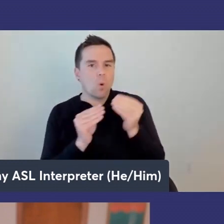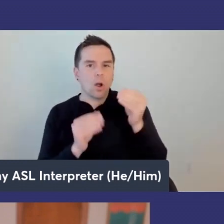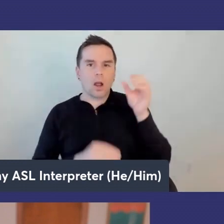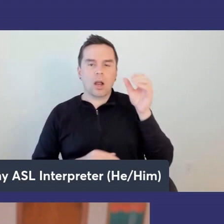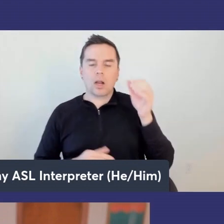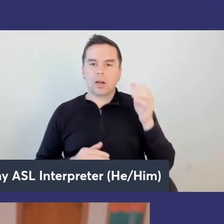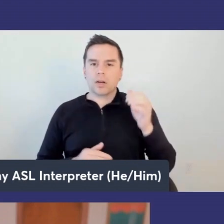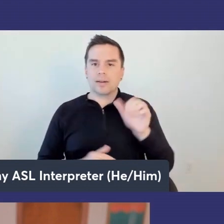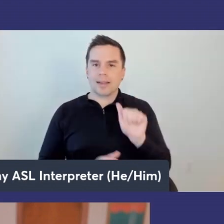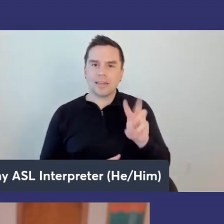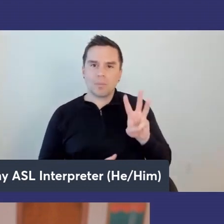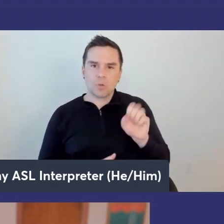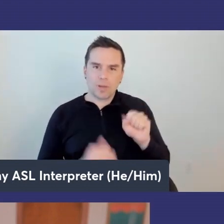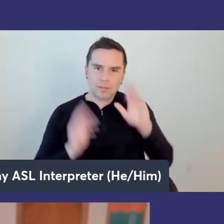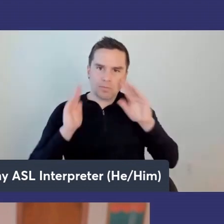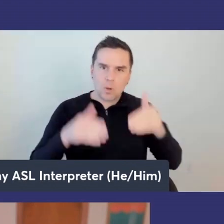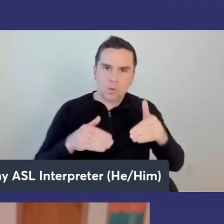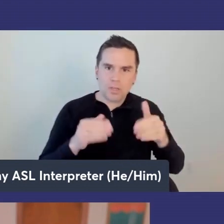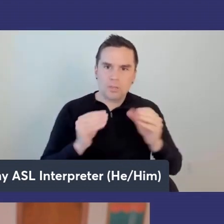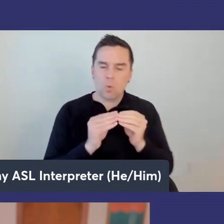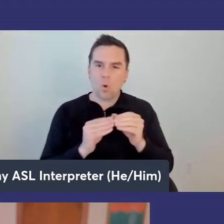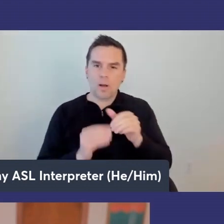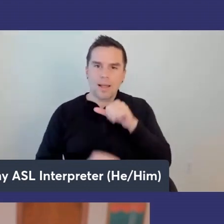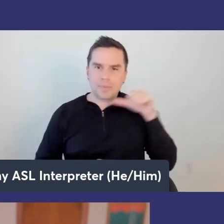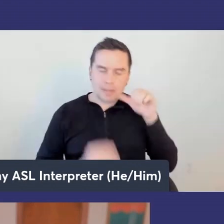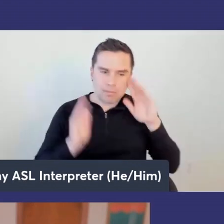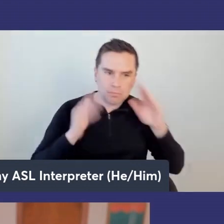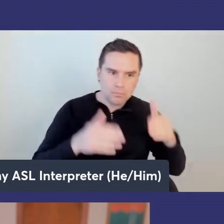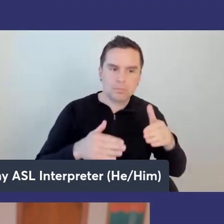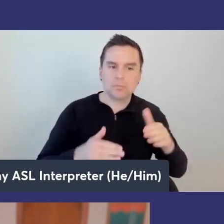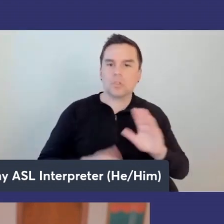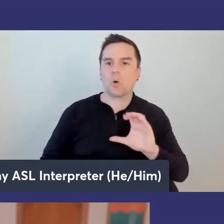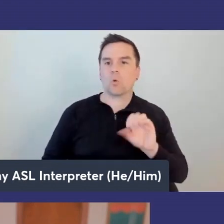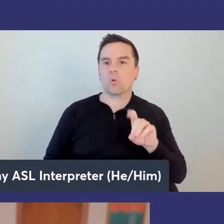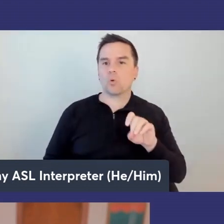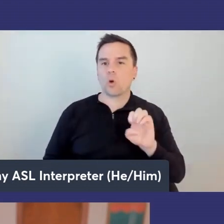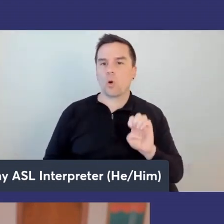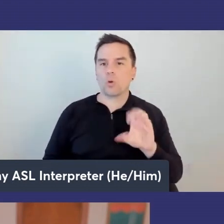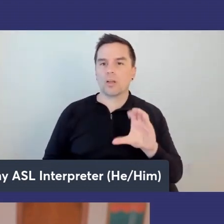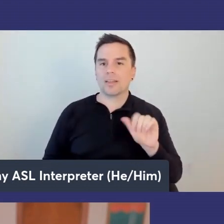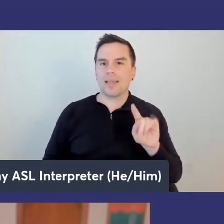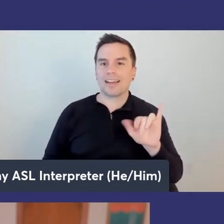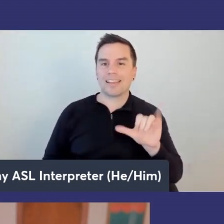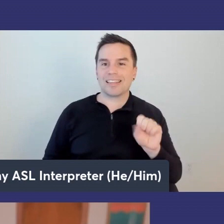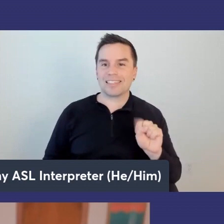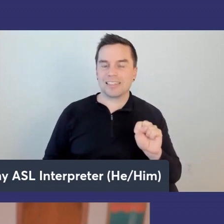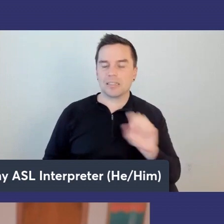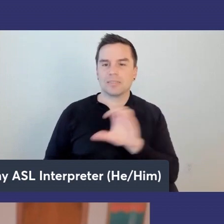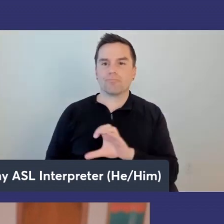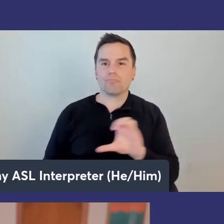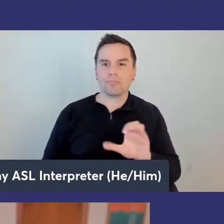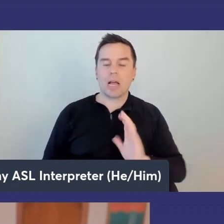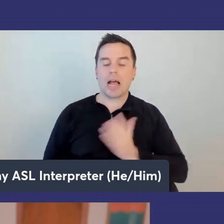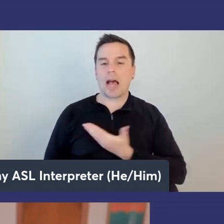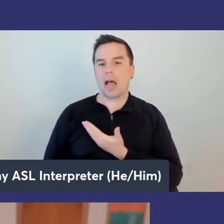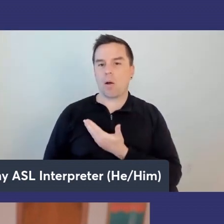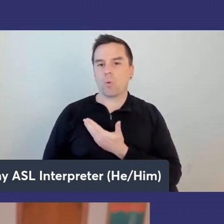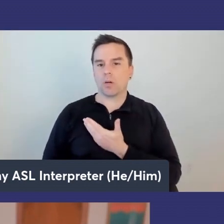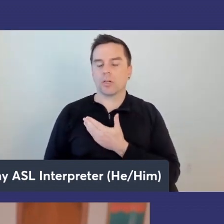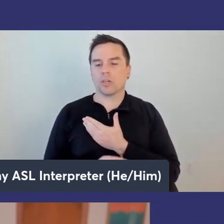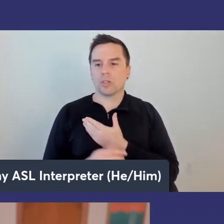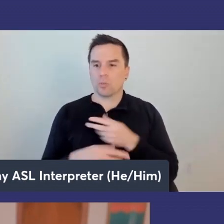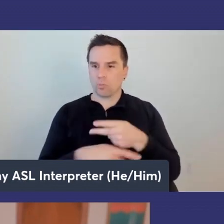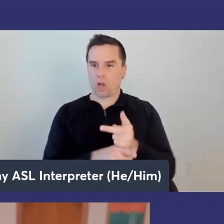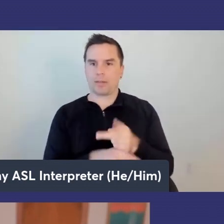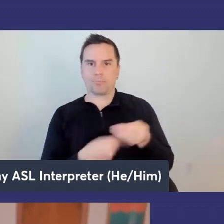get started faster. So CodeCatalyst is our offering in that space. So if you think about sort of all from issues management all the way